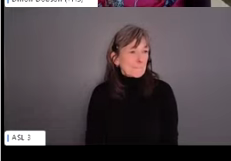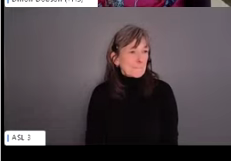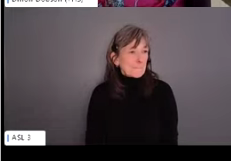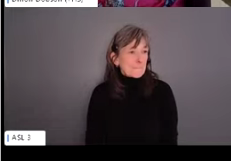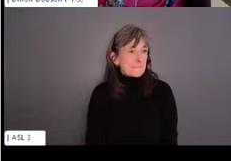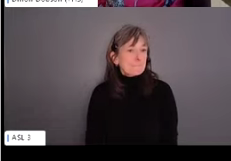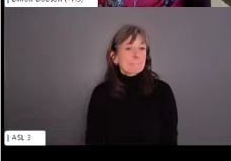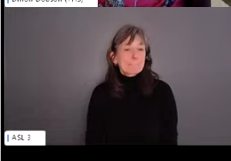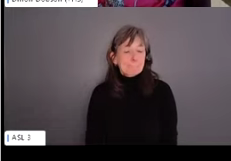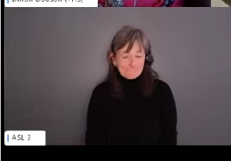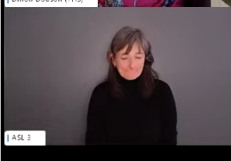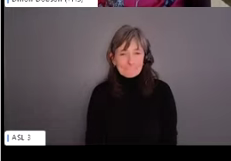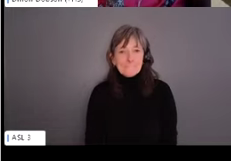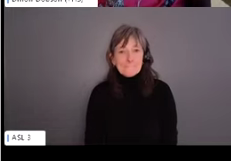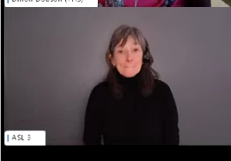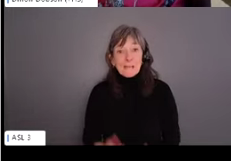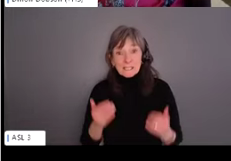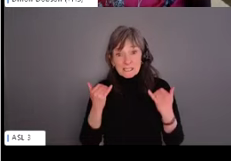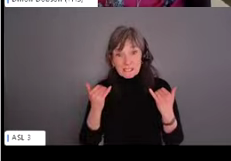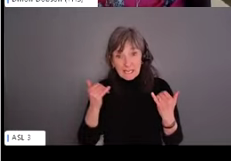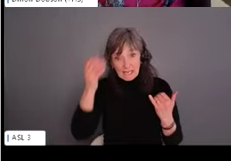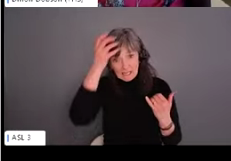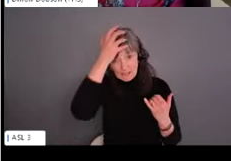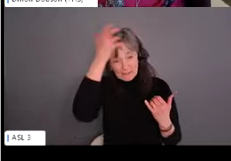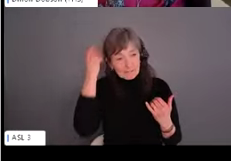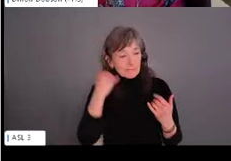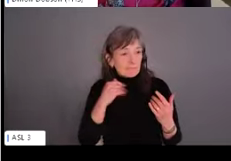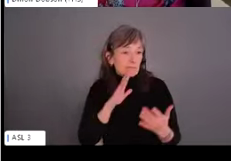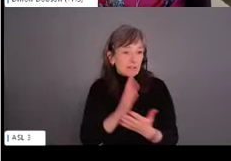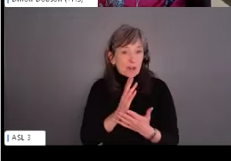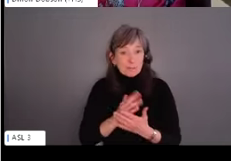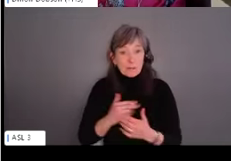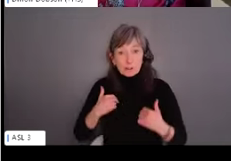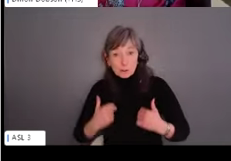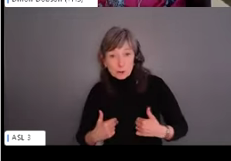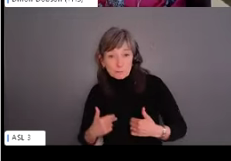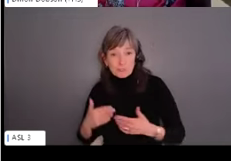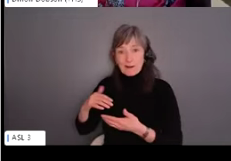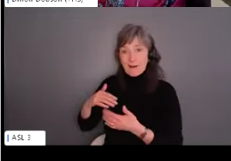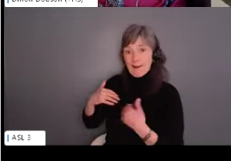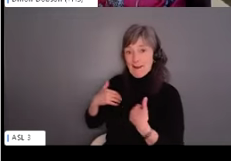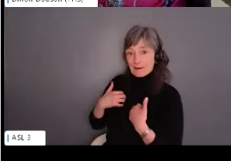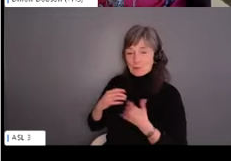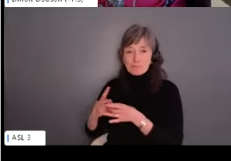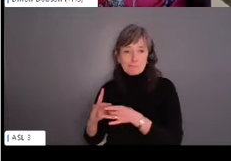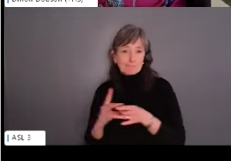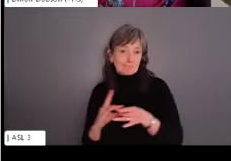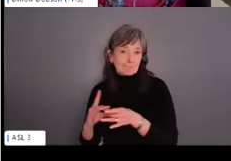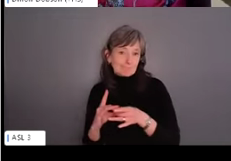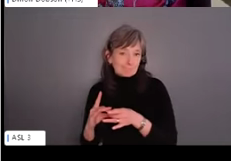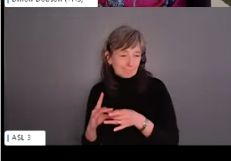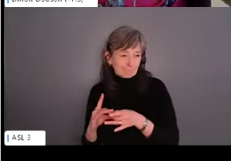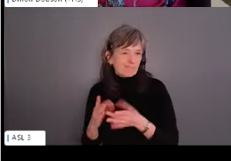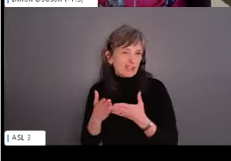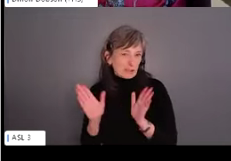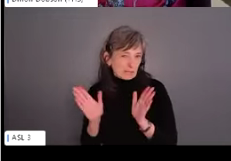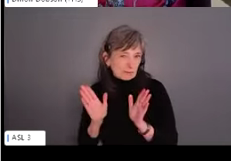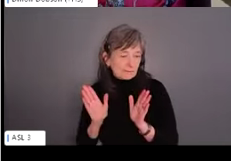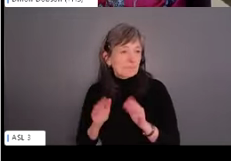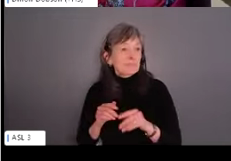Okay, so today's session, we're going to talk about the human-animal bond in general. We are going to